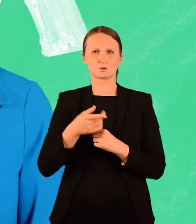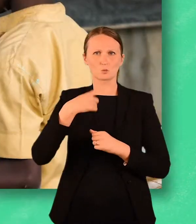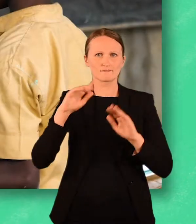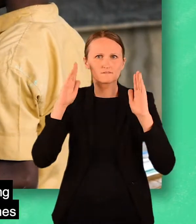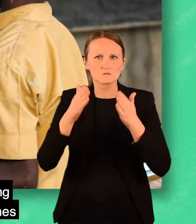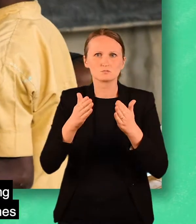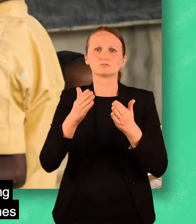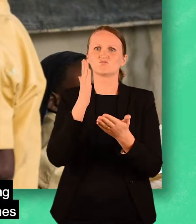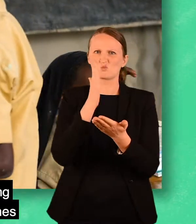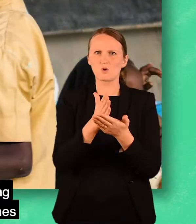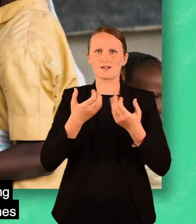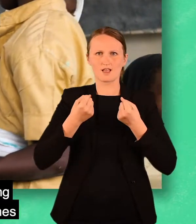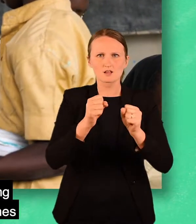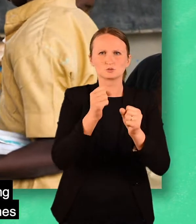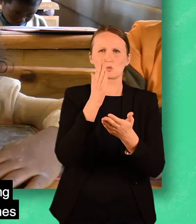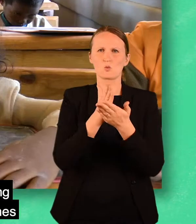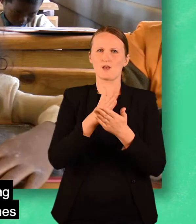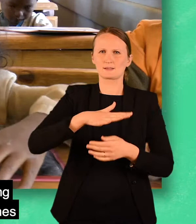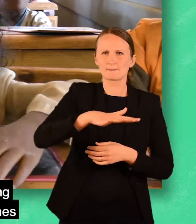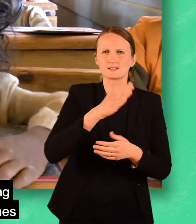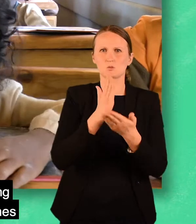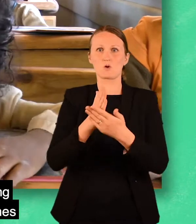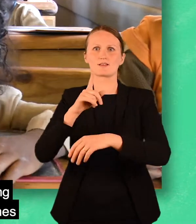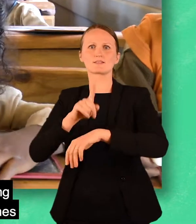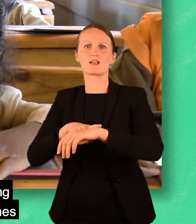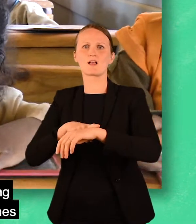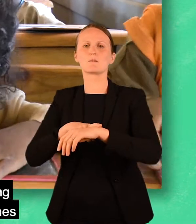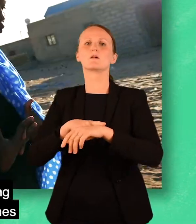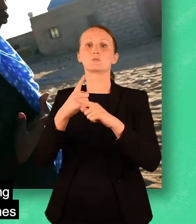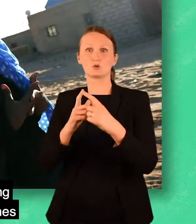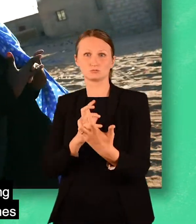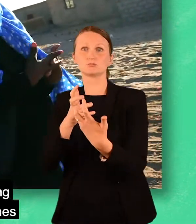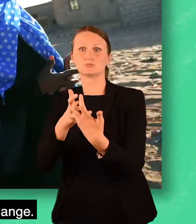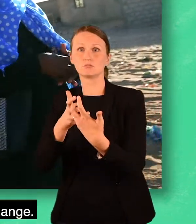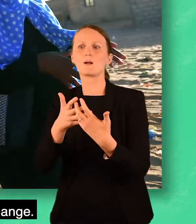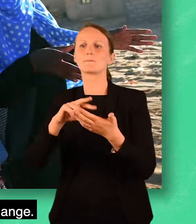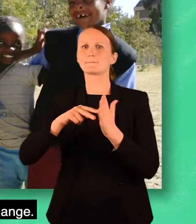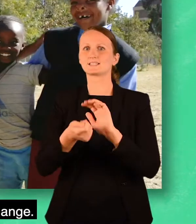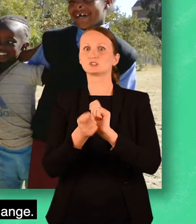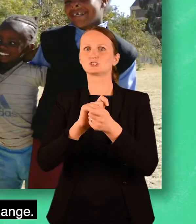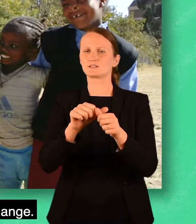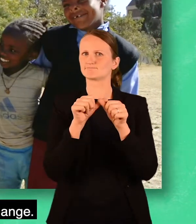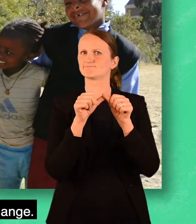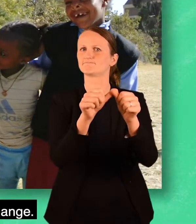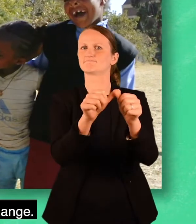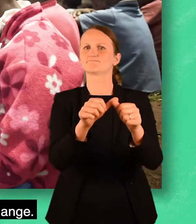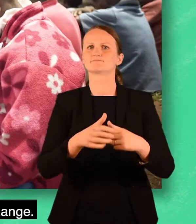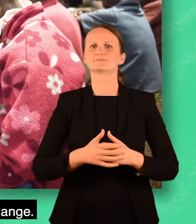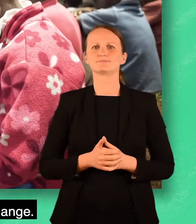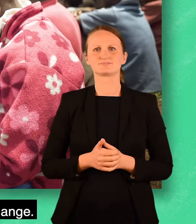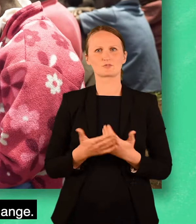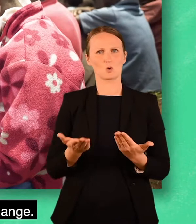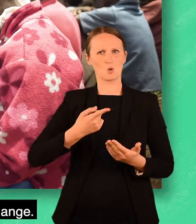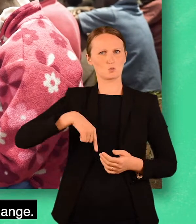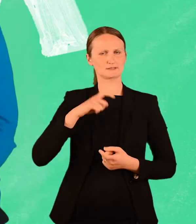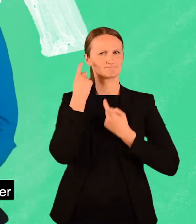conflict. We focus on doing the right thing in the right places at the right times and at scale that ensures